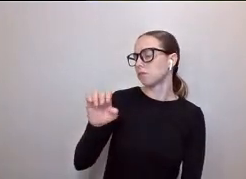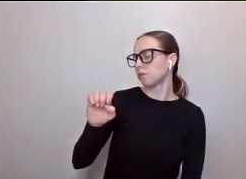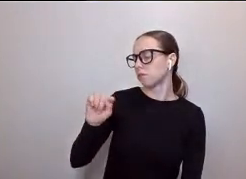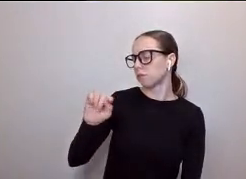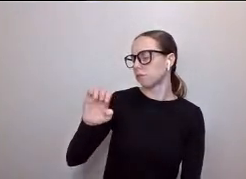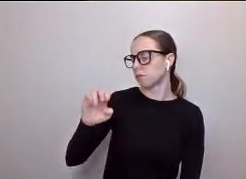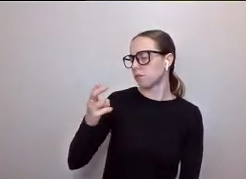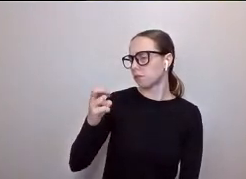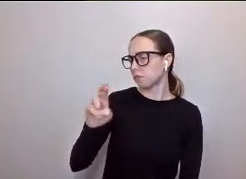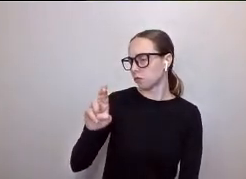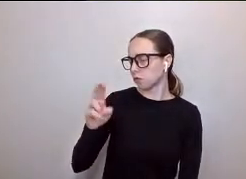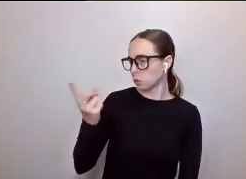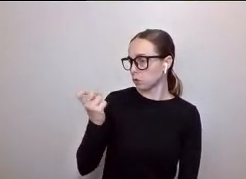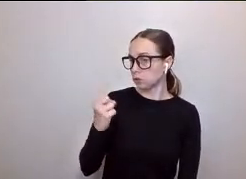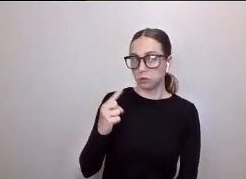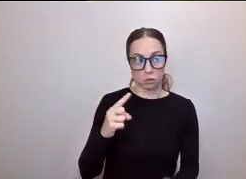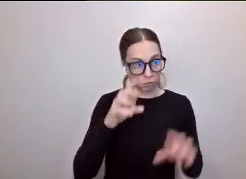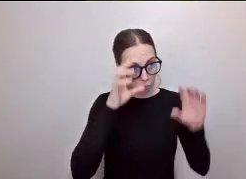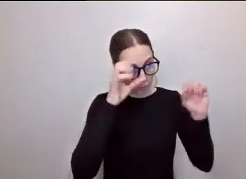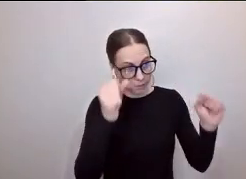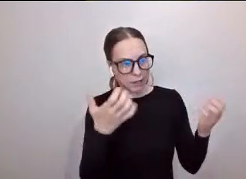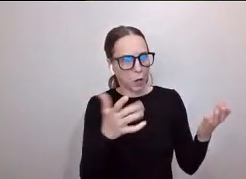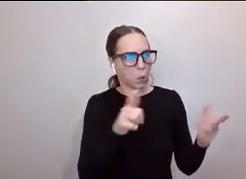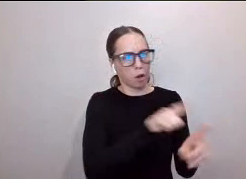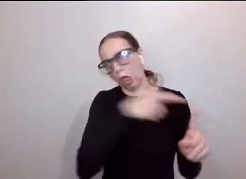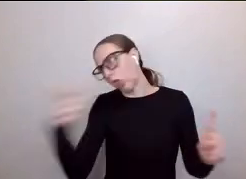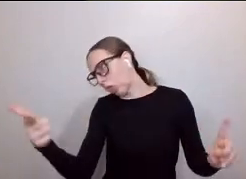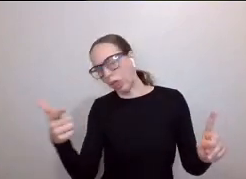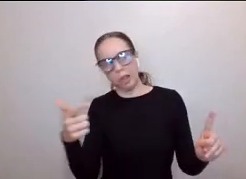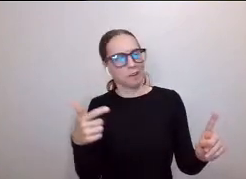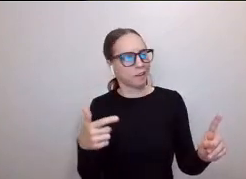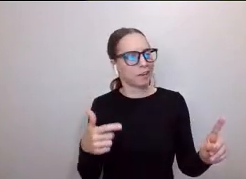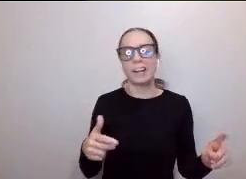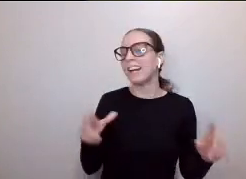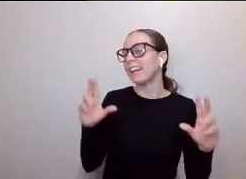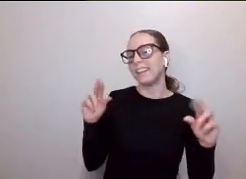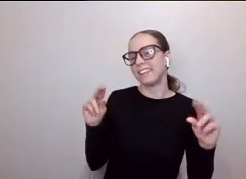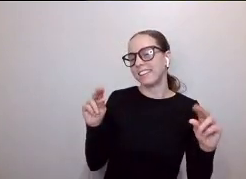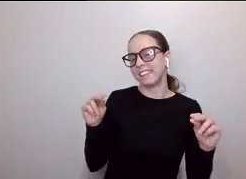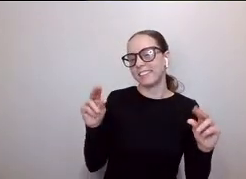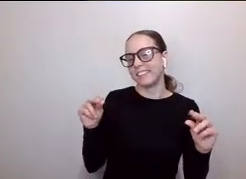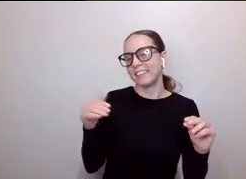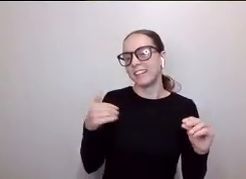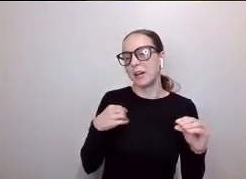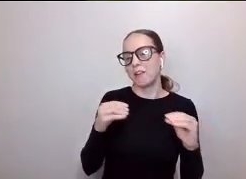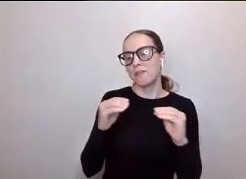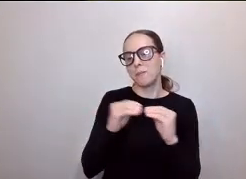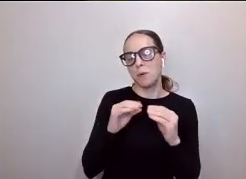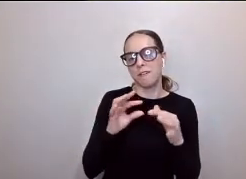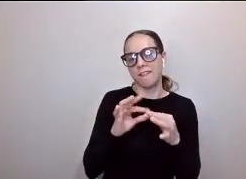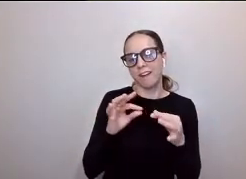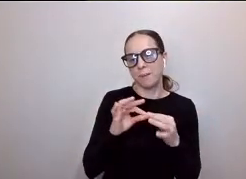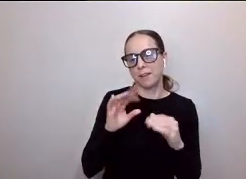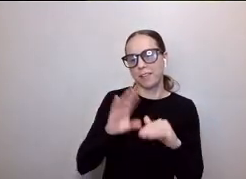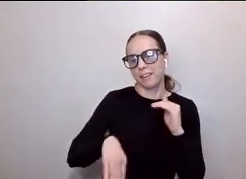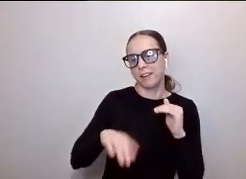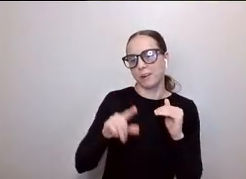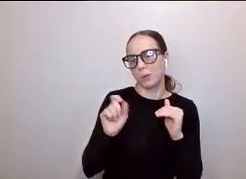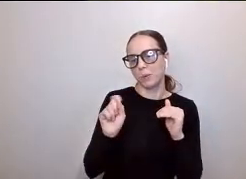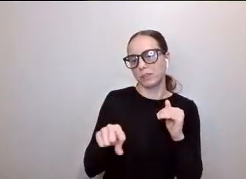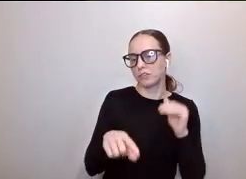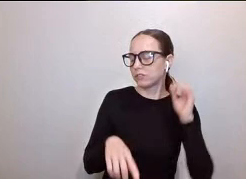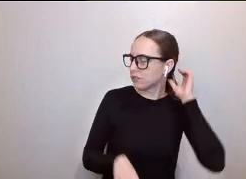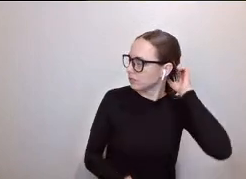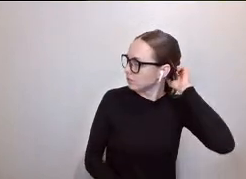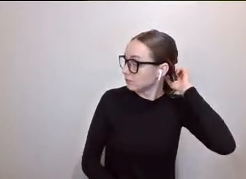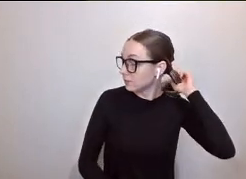ask? I just don't want to skip you. No, I know. I have more of a comment than a question for Ms. Pearson. Council Member Fletcher and